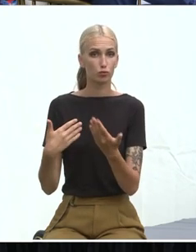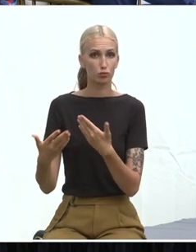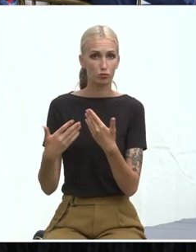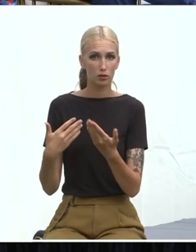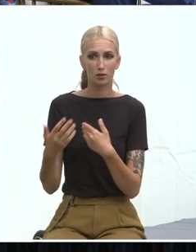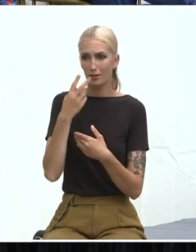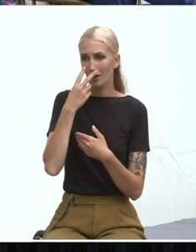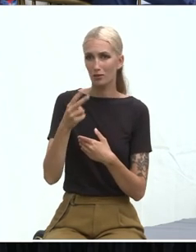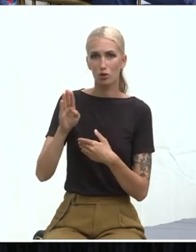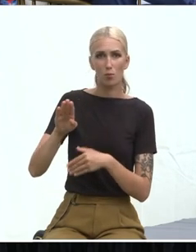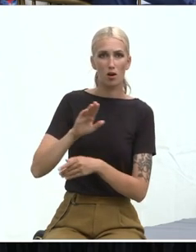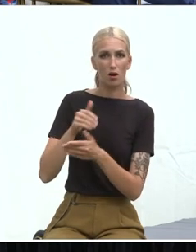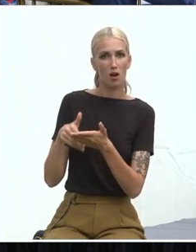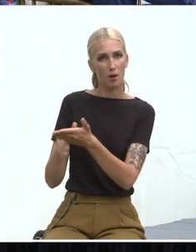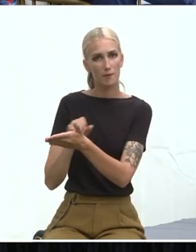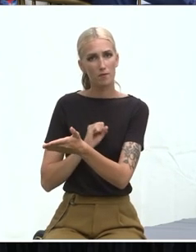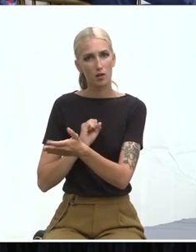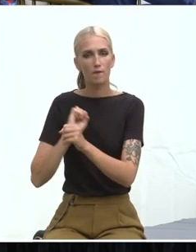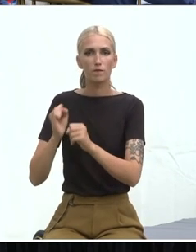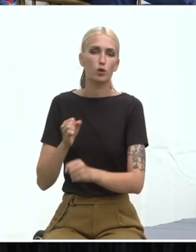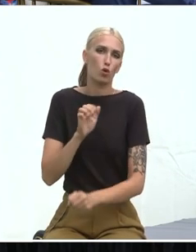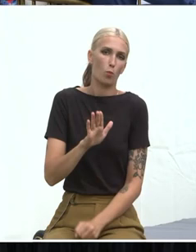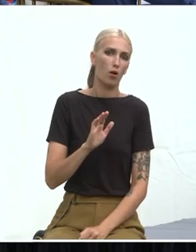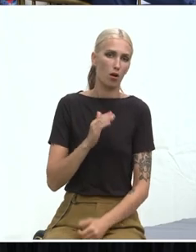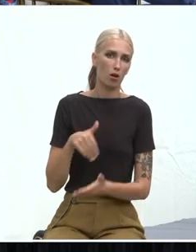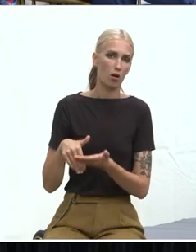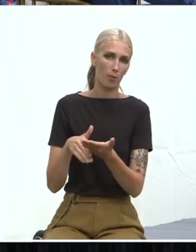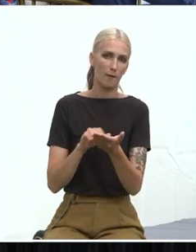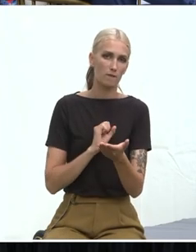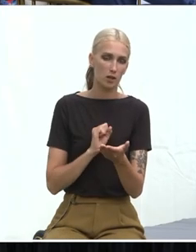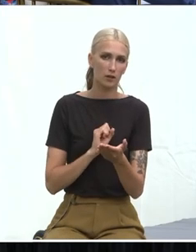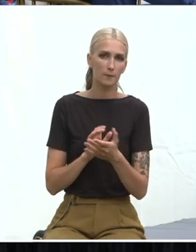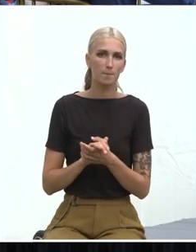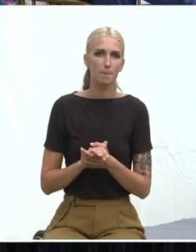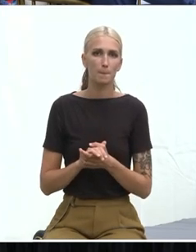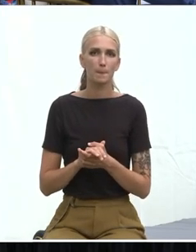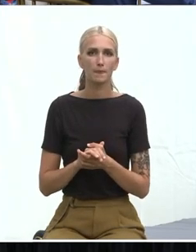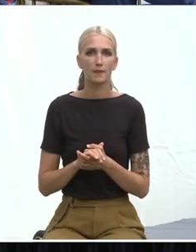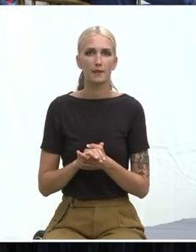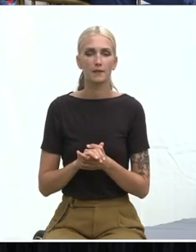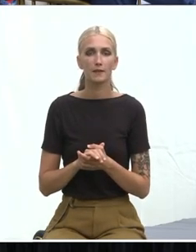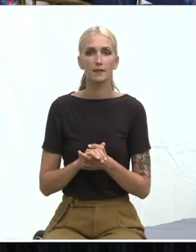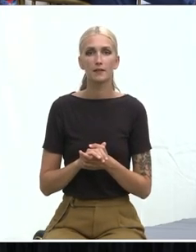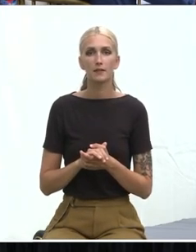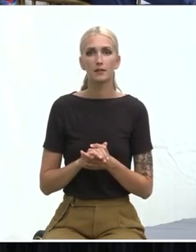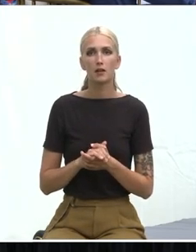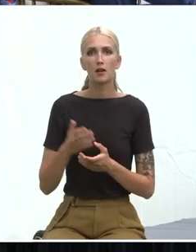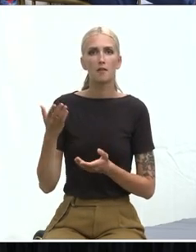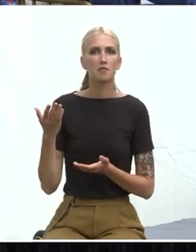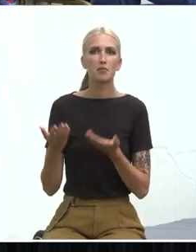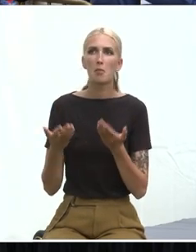they need help. Another thing is work on your relationships even when you don't need either of you don't need